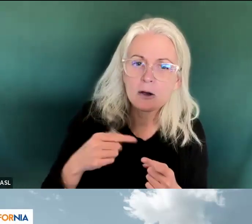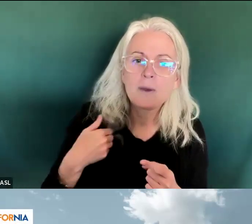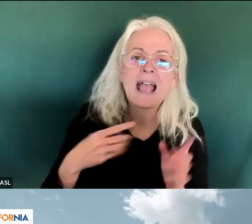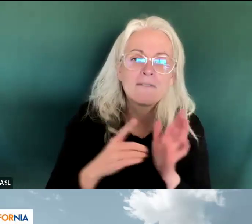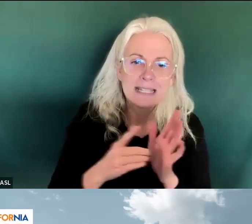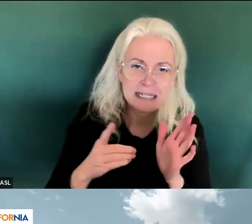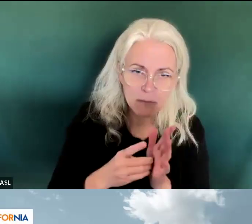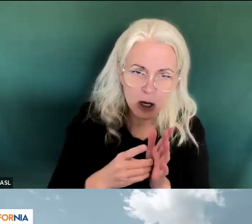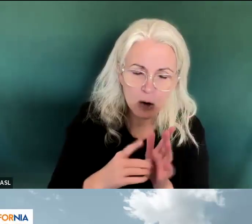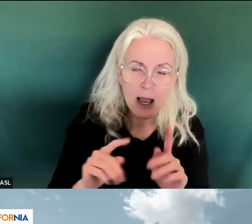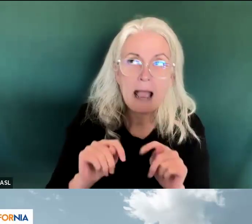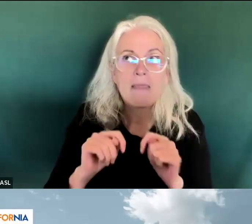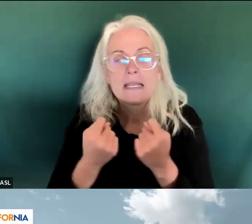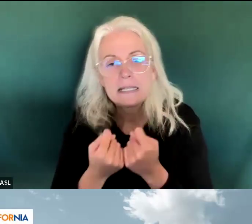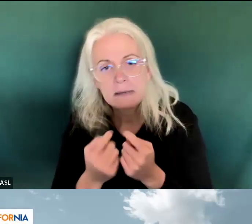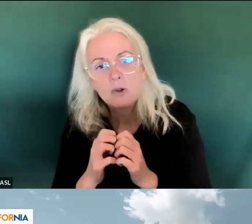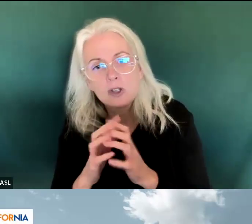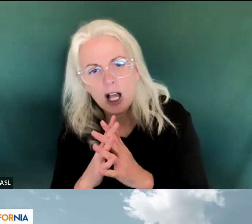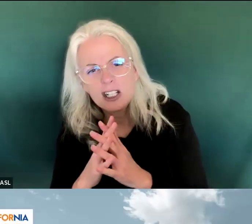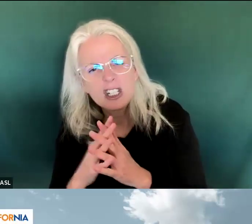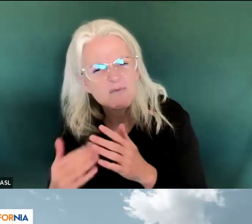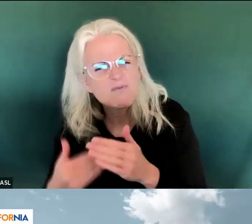team launches it sometime at the end of next month.